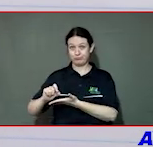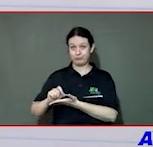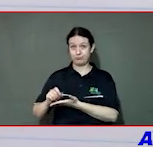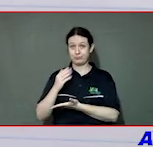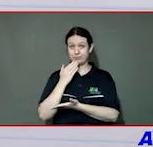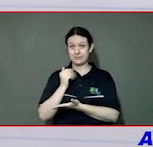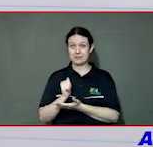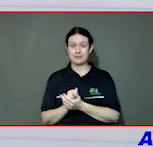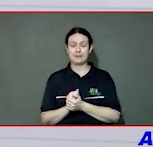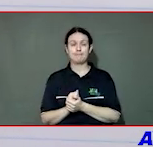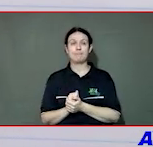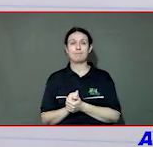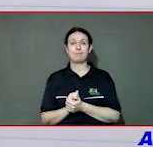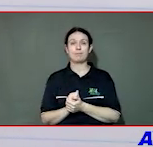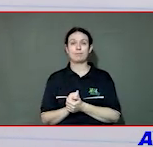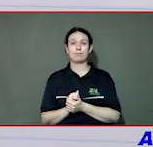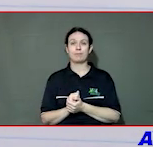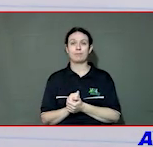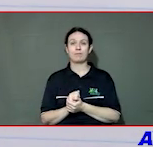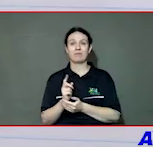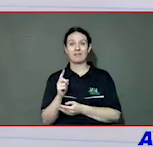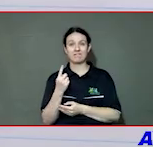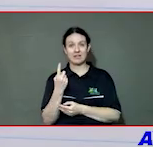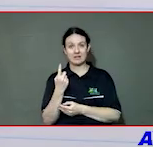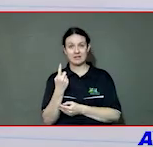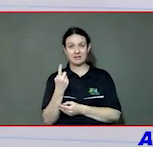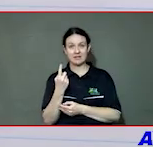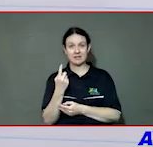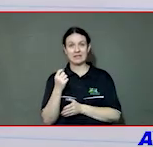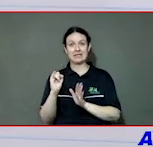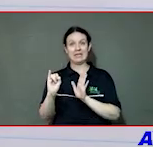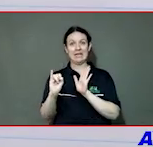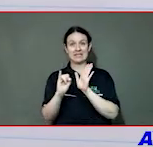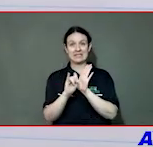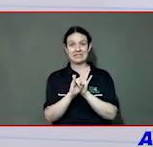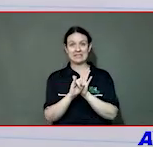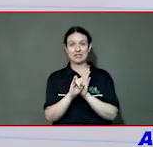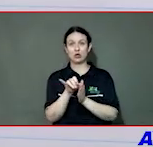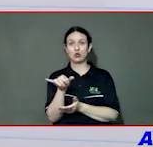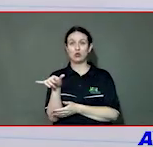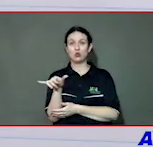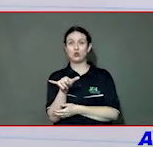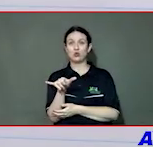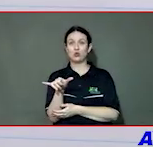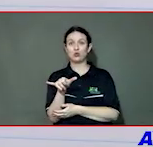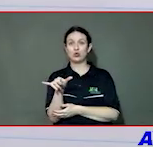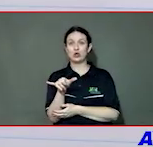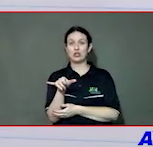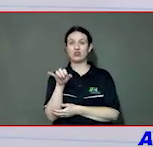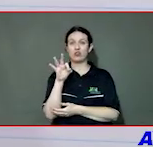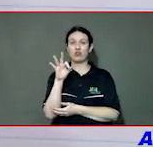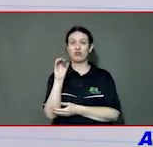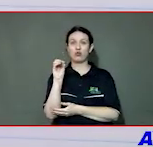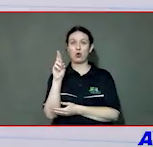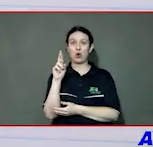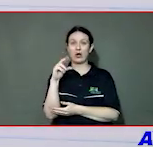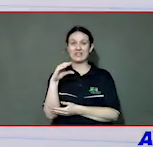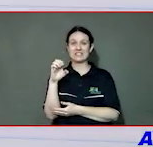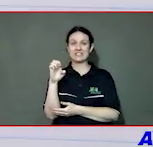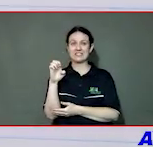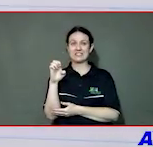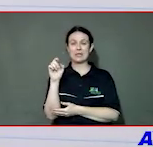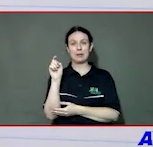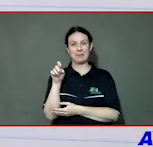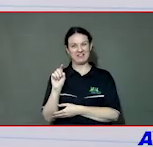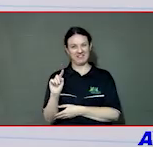to identify the intermolecular forces. And please don't write, because now you're